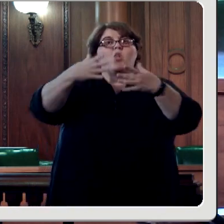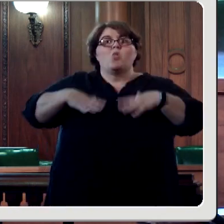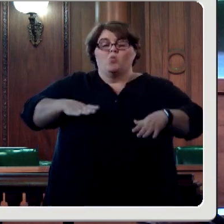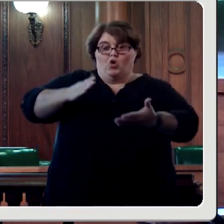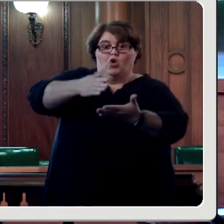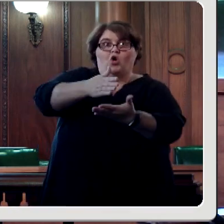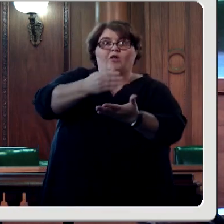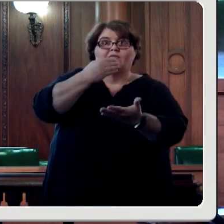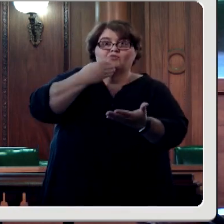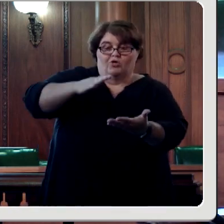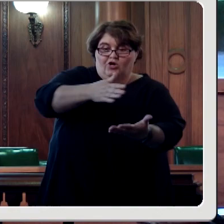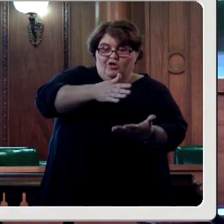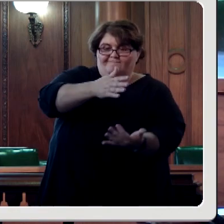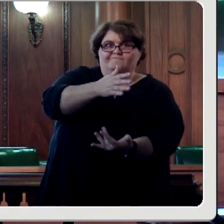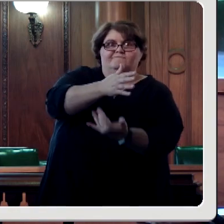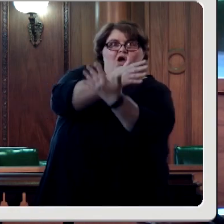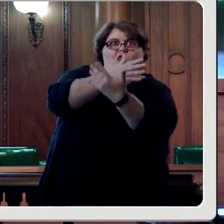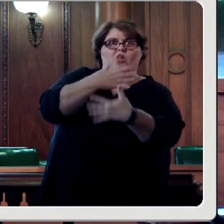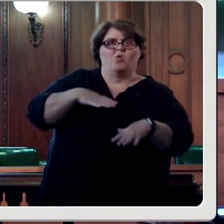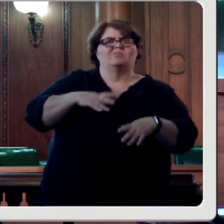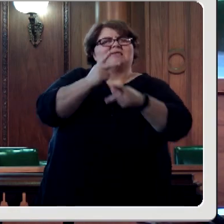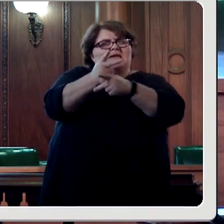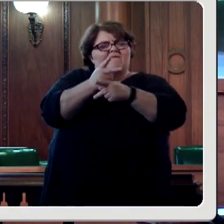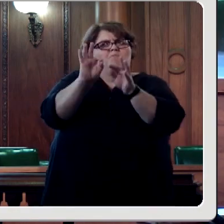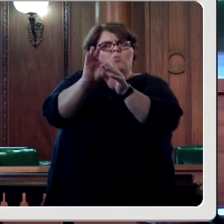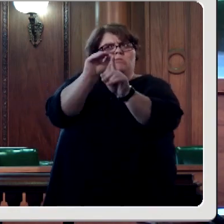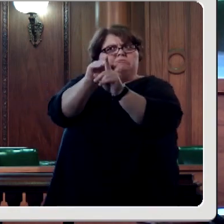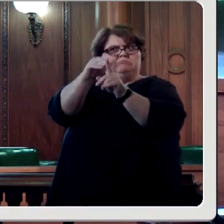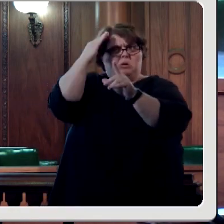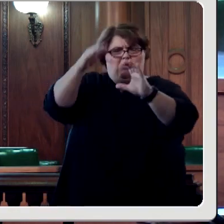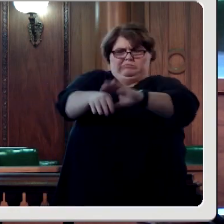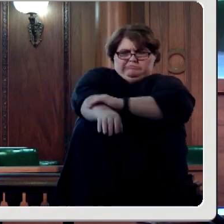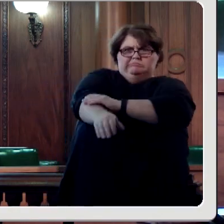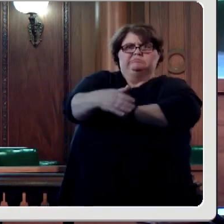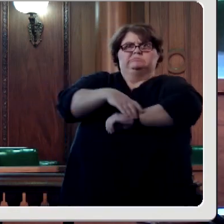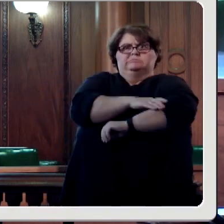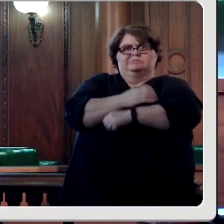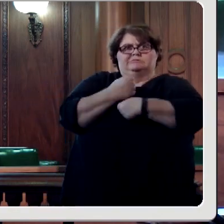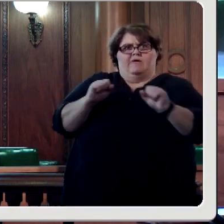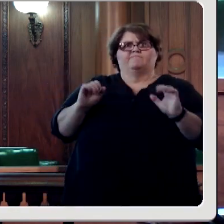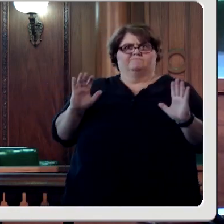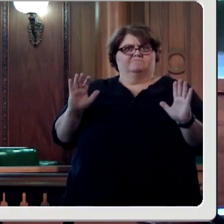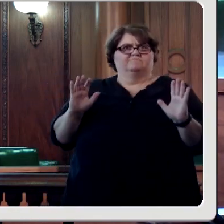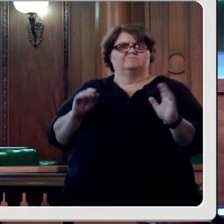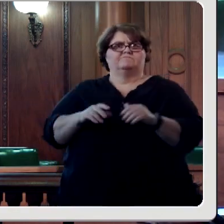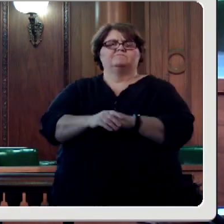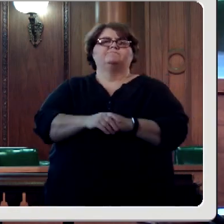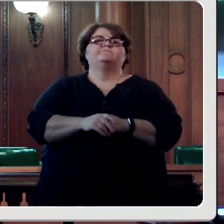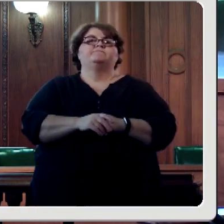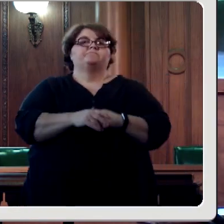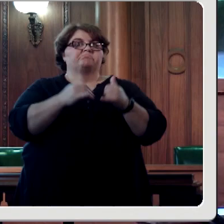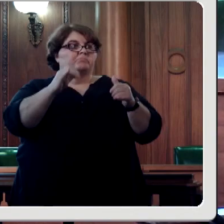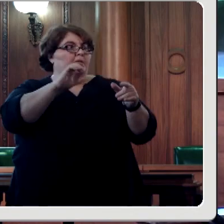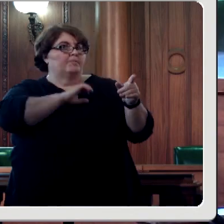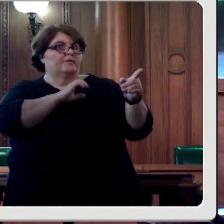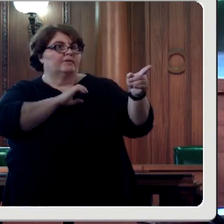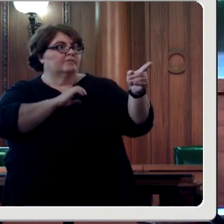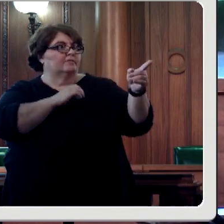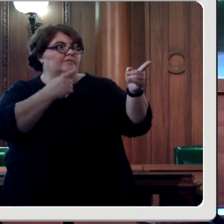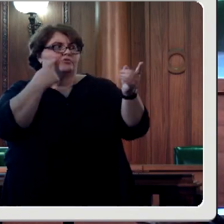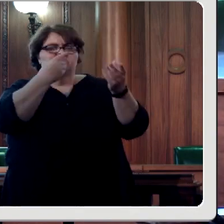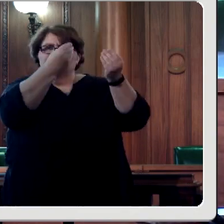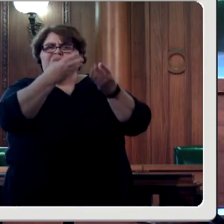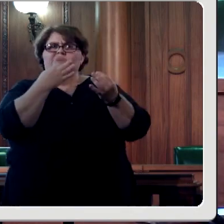want you to be okay. Commissioner Clapper, on the police side, 1 is down with